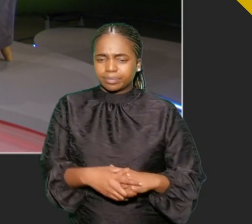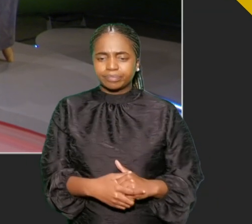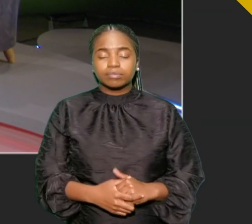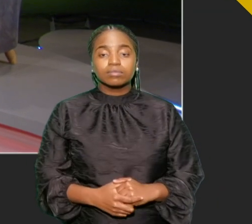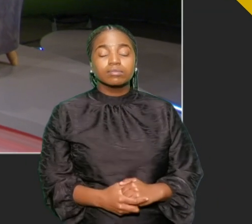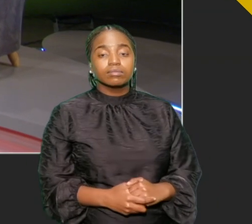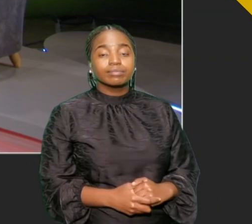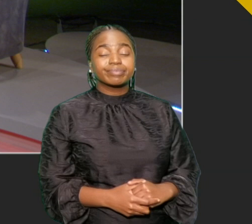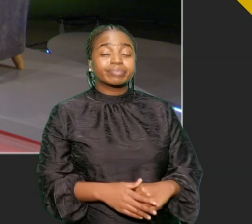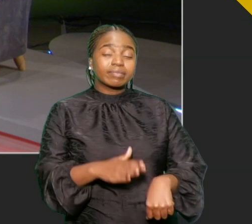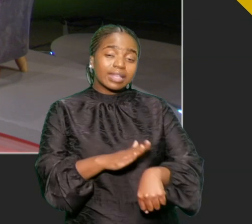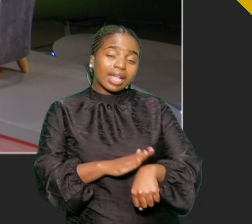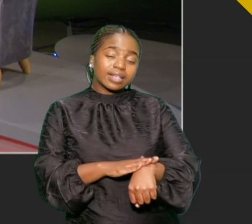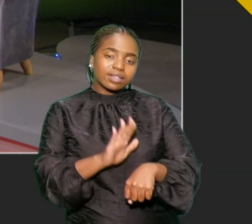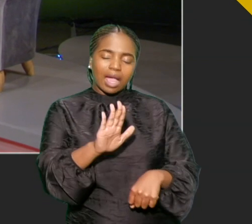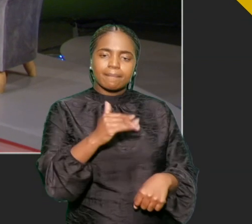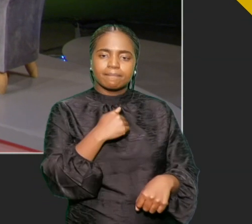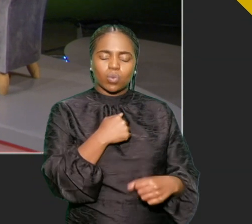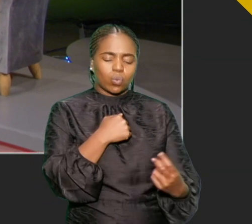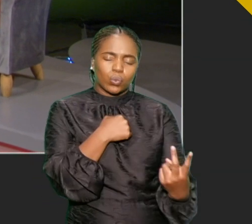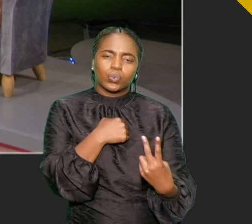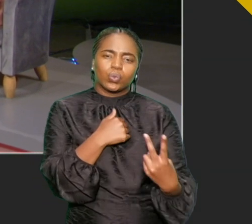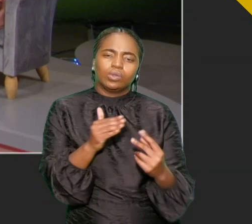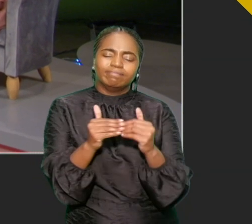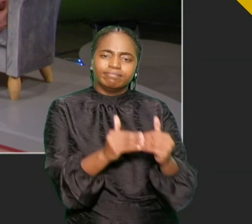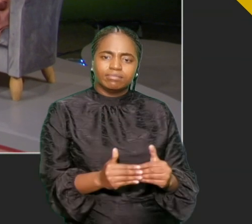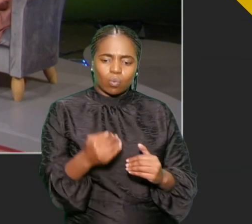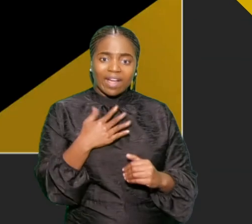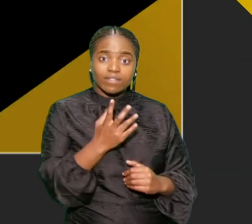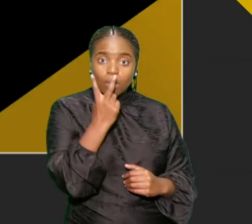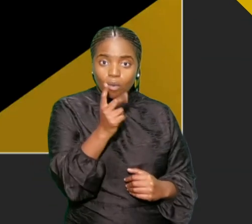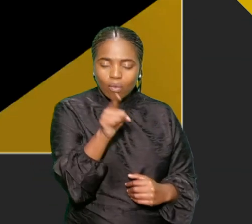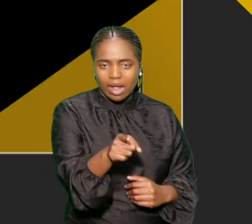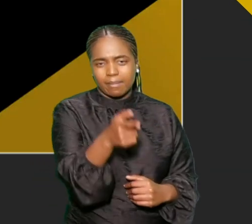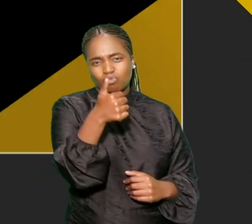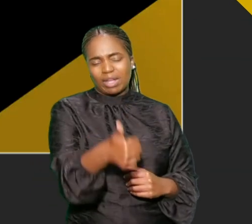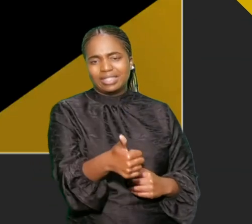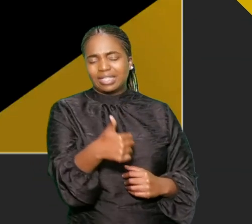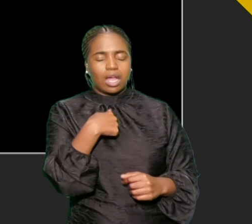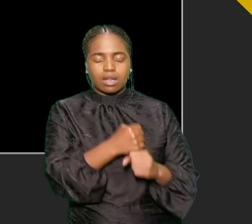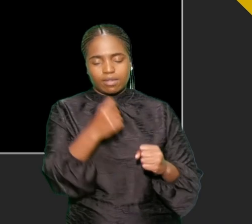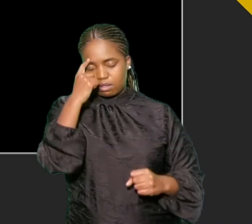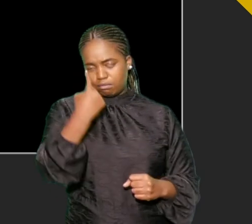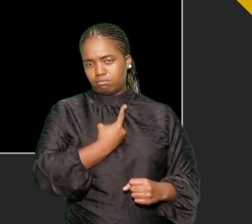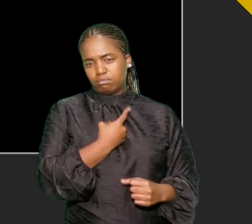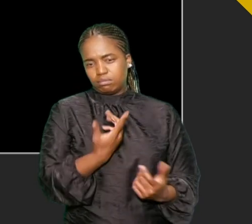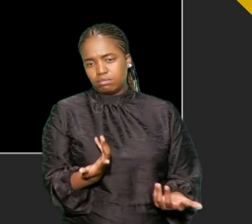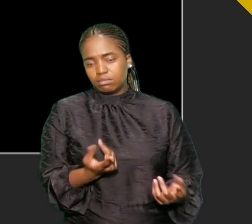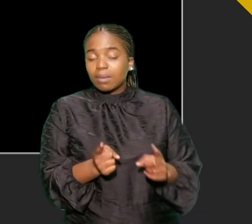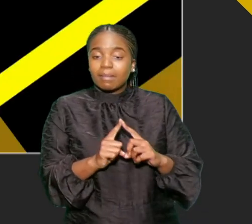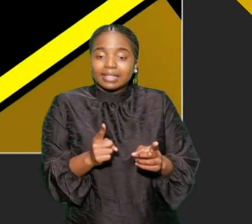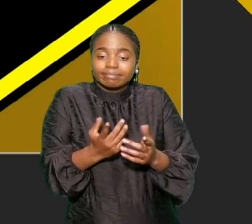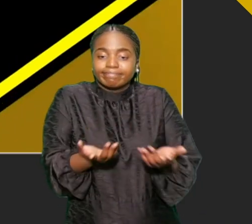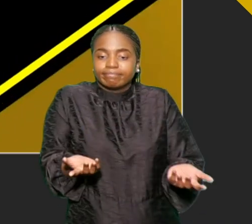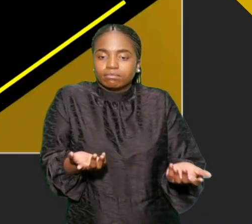ka nako e o ntse ke naganela yena because ntse ke batla go bona yena fela a le gale. Yeah, but